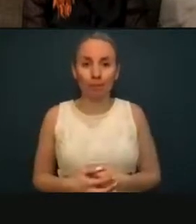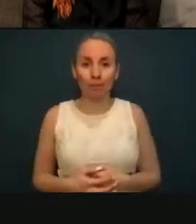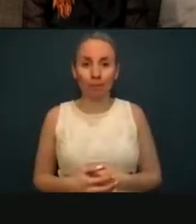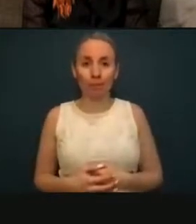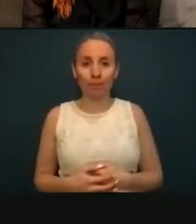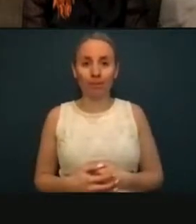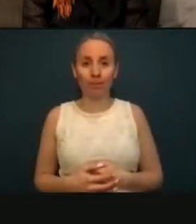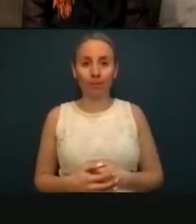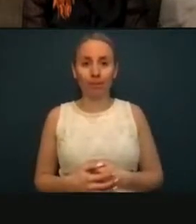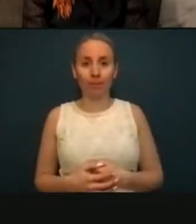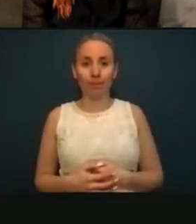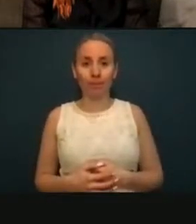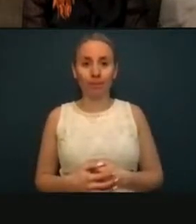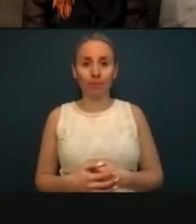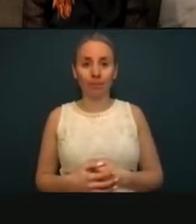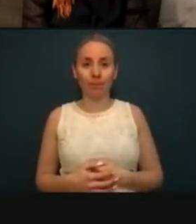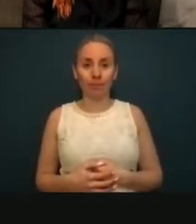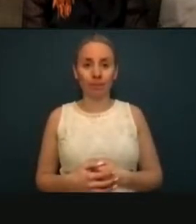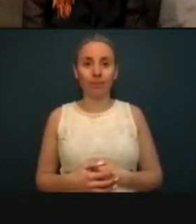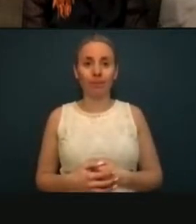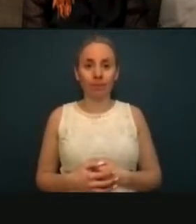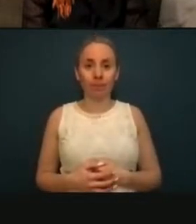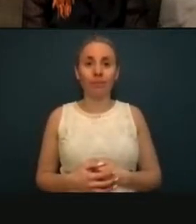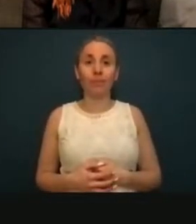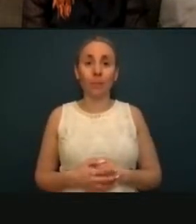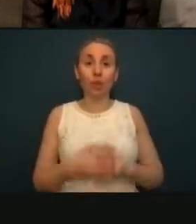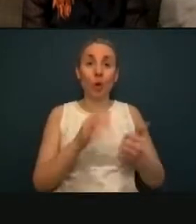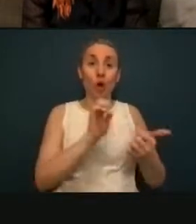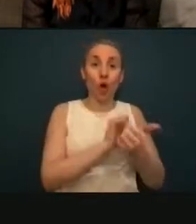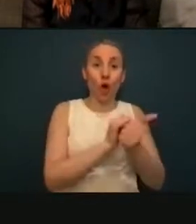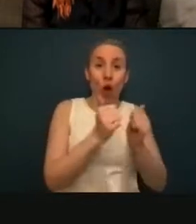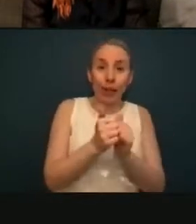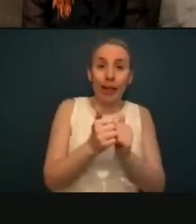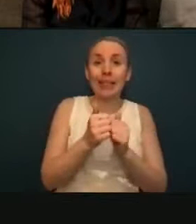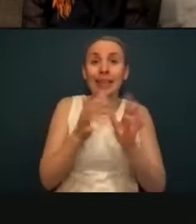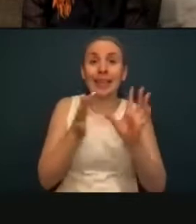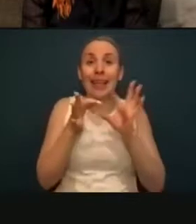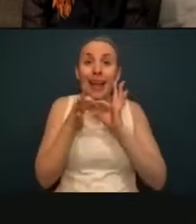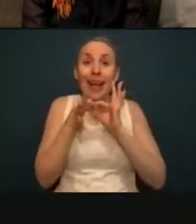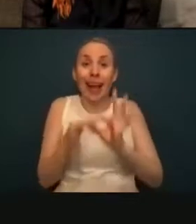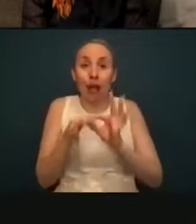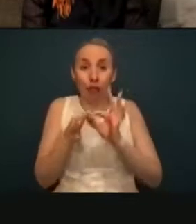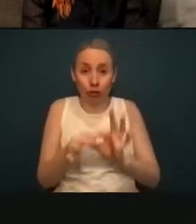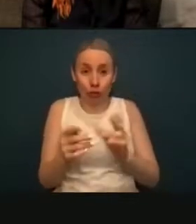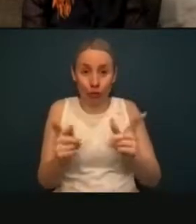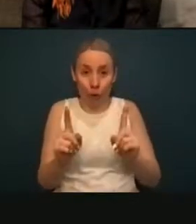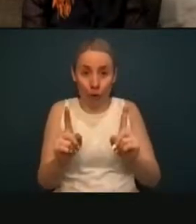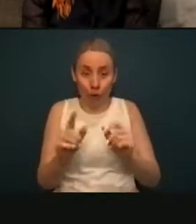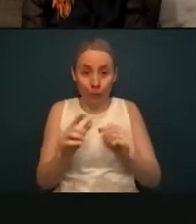this connection between the colleagues or other things, to have